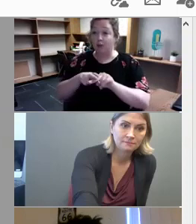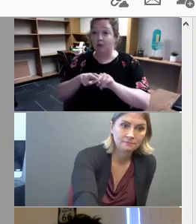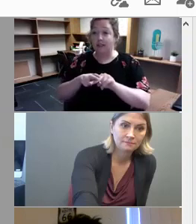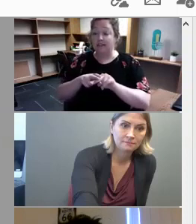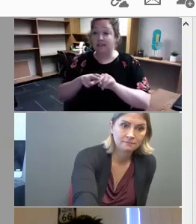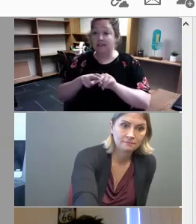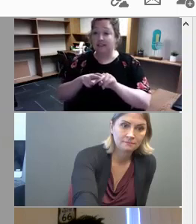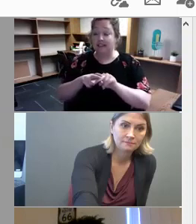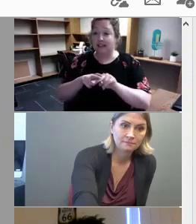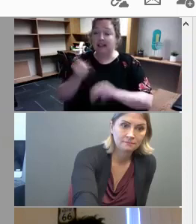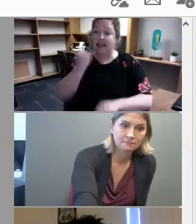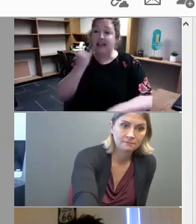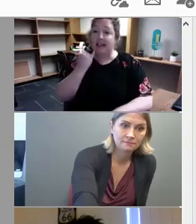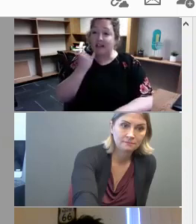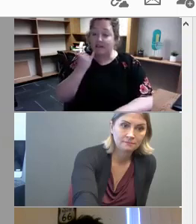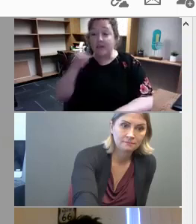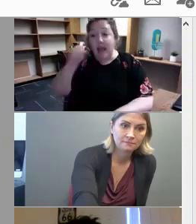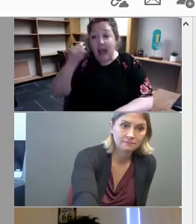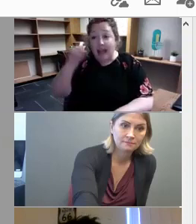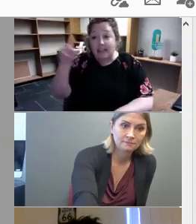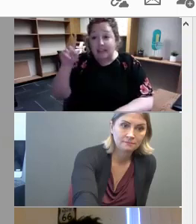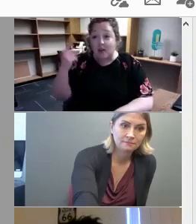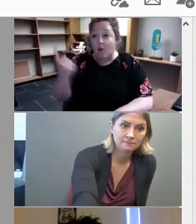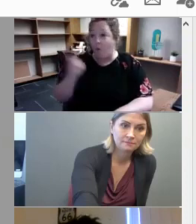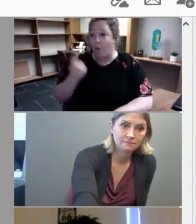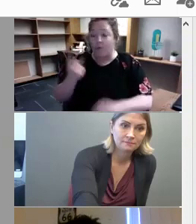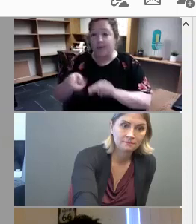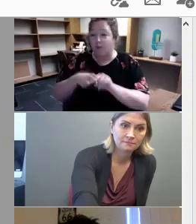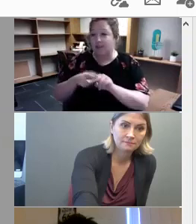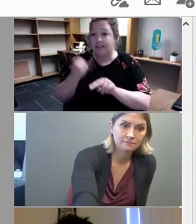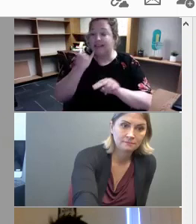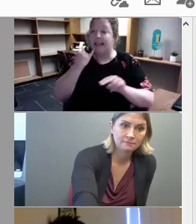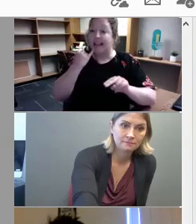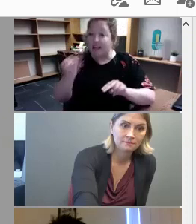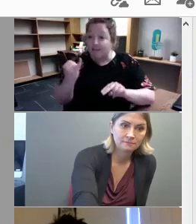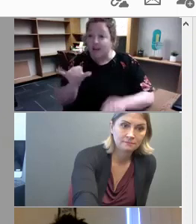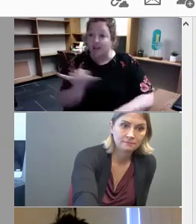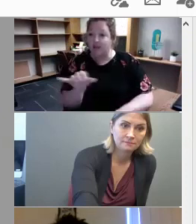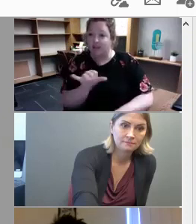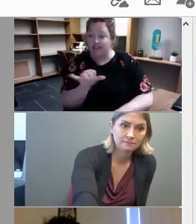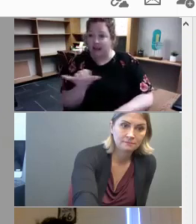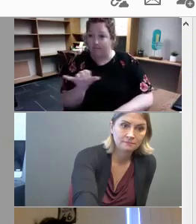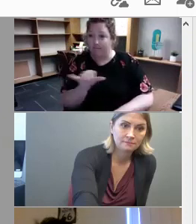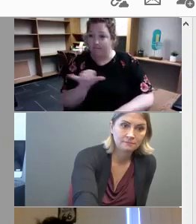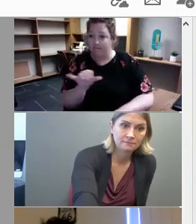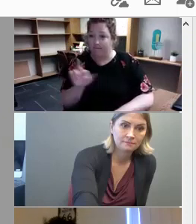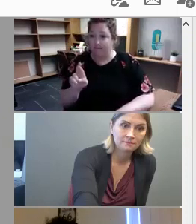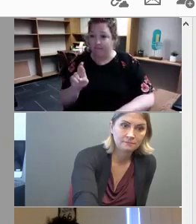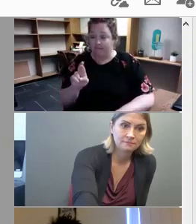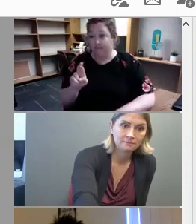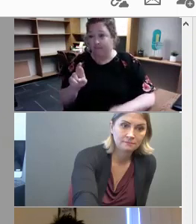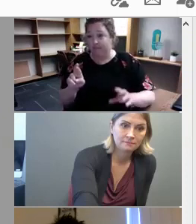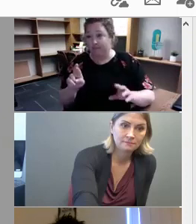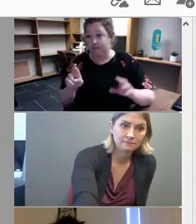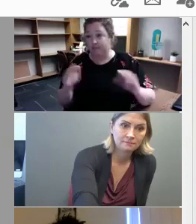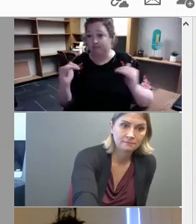Otherwise, the overall height does not increase. Now, instead of computing the heights of the trees, we'll be using the rank numbers. And